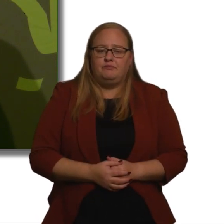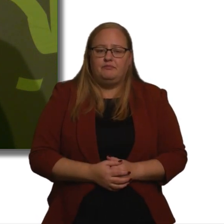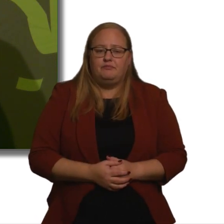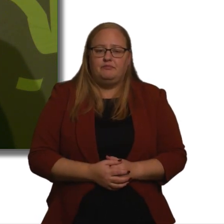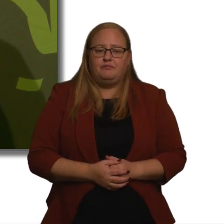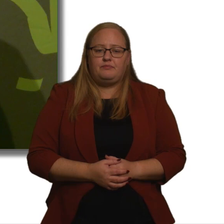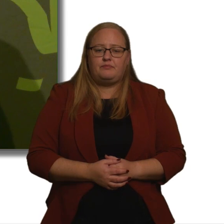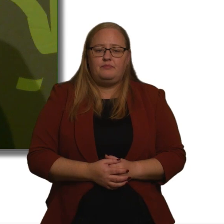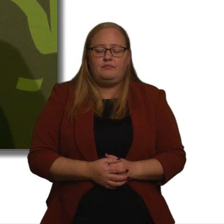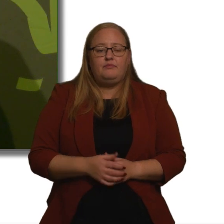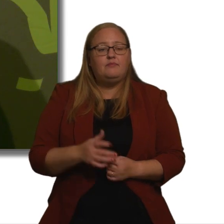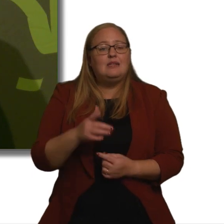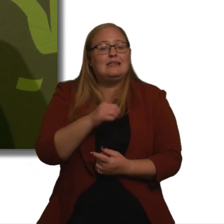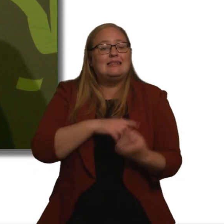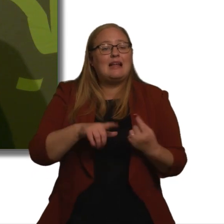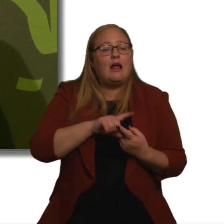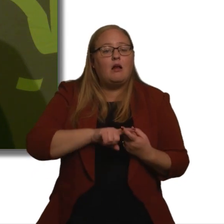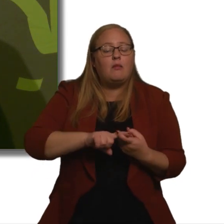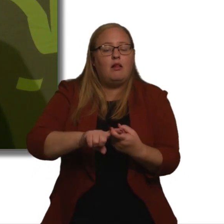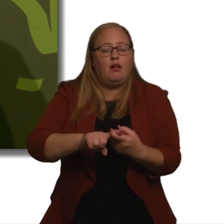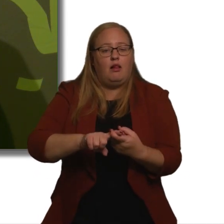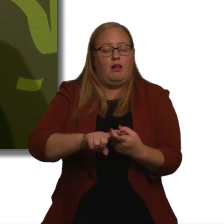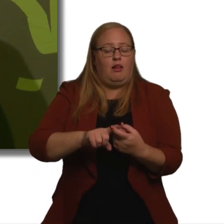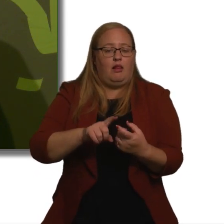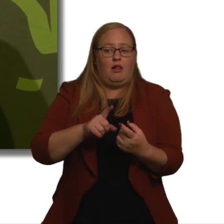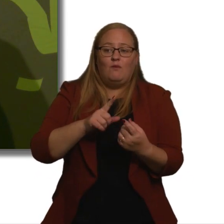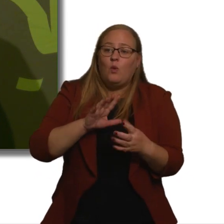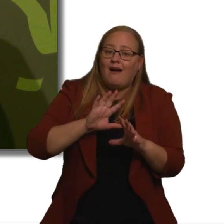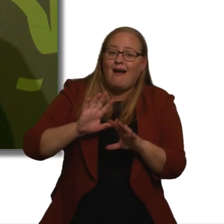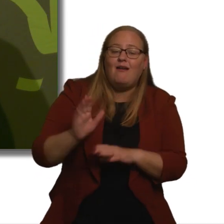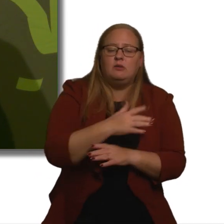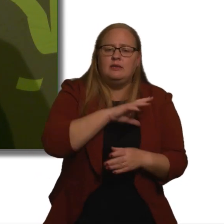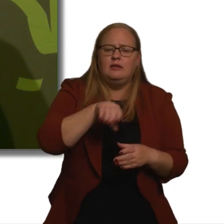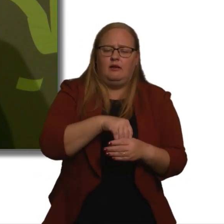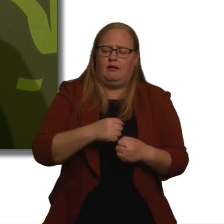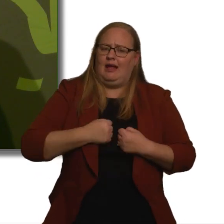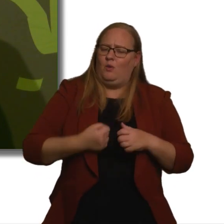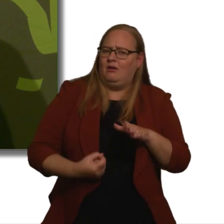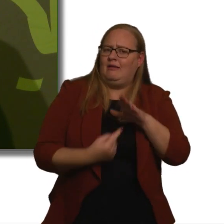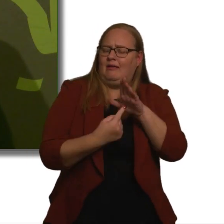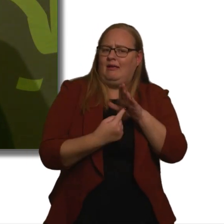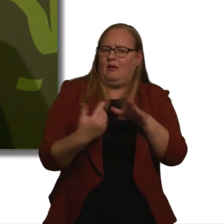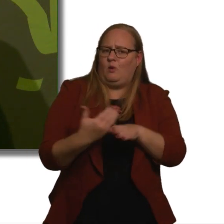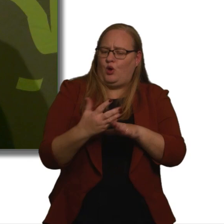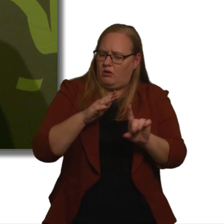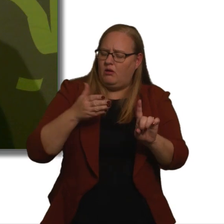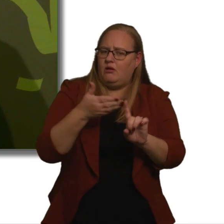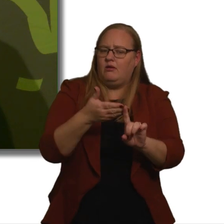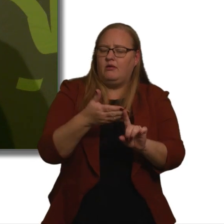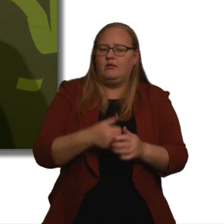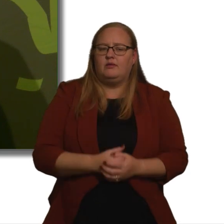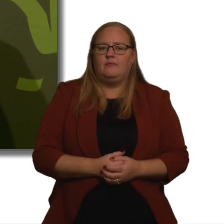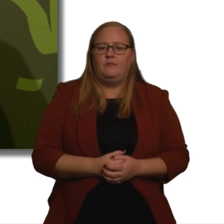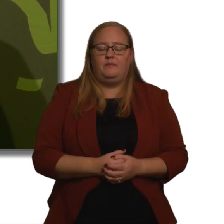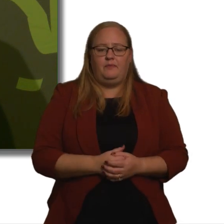Creating a sustainable society for all is at the heart of what we do, and being part of a wider cooperative movement in the UK